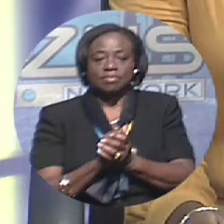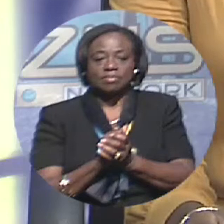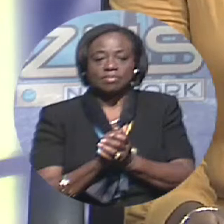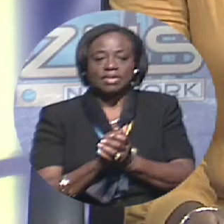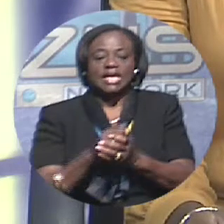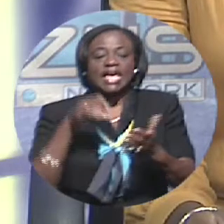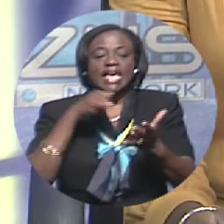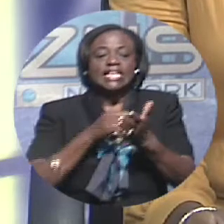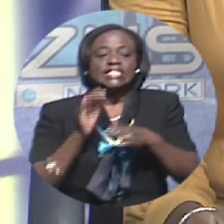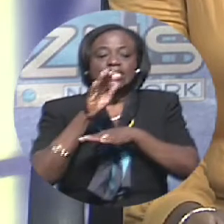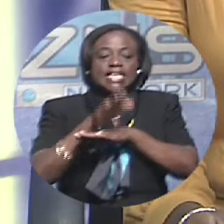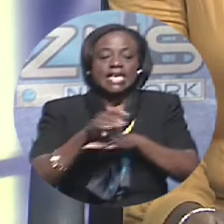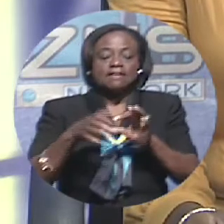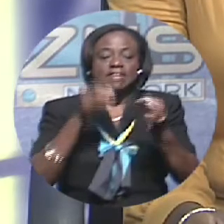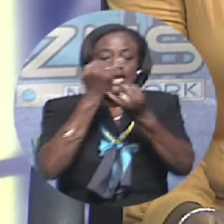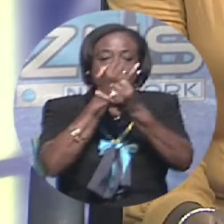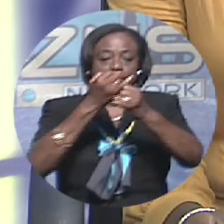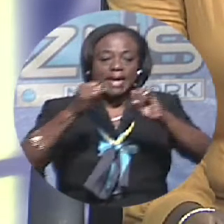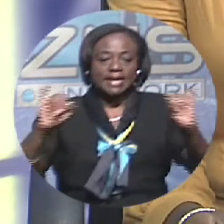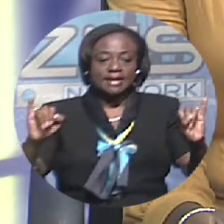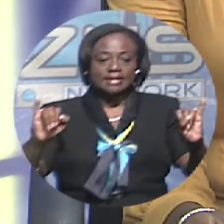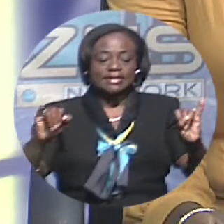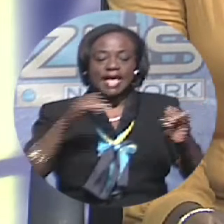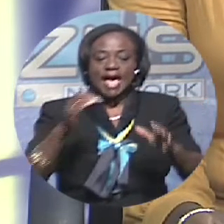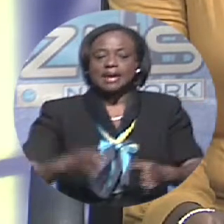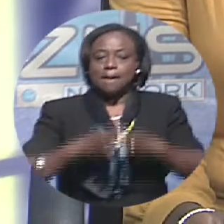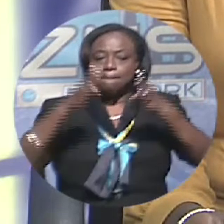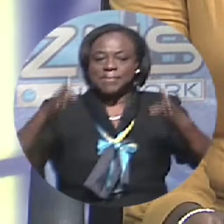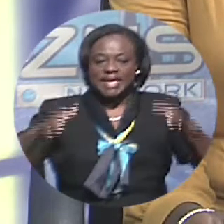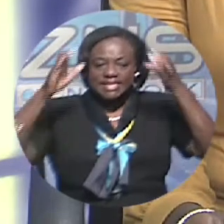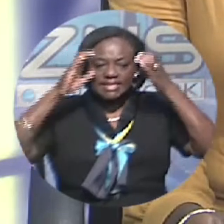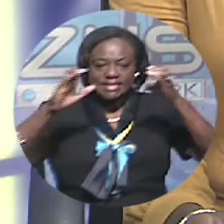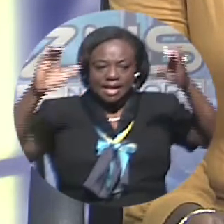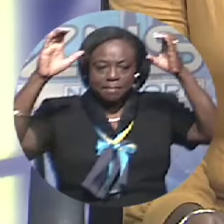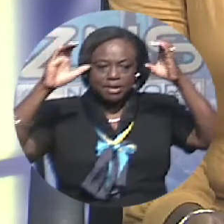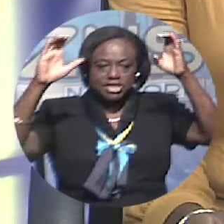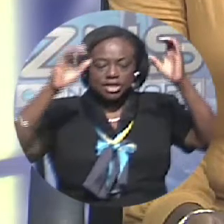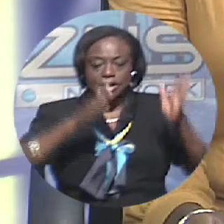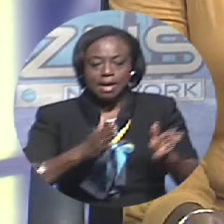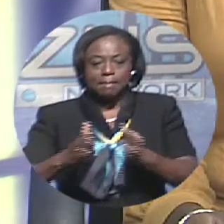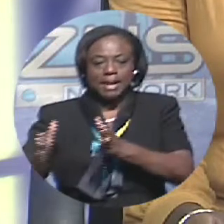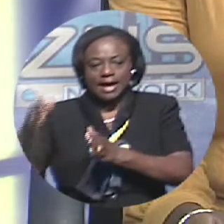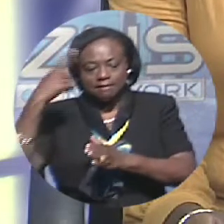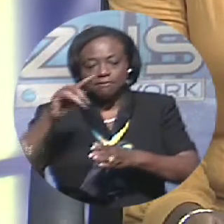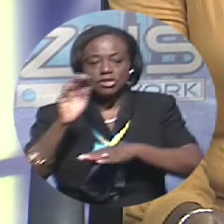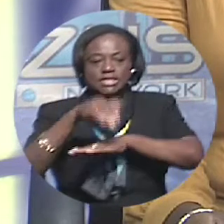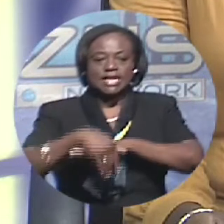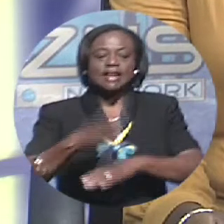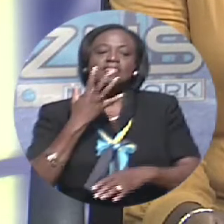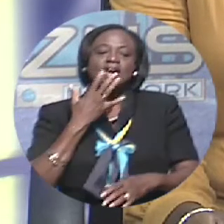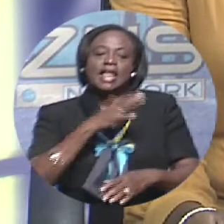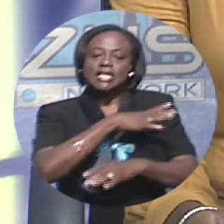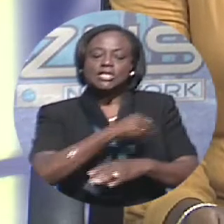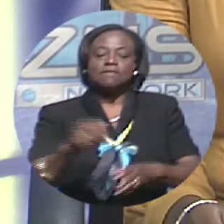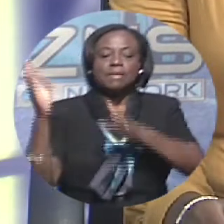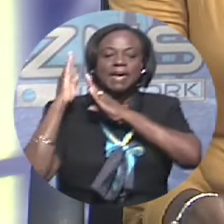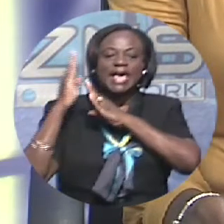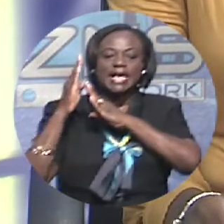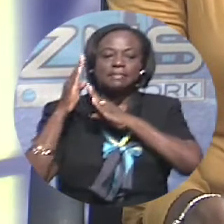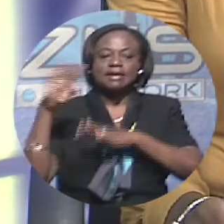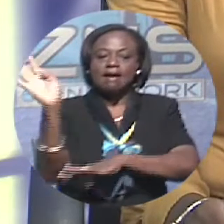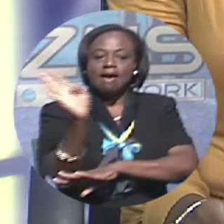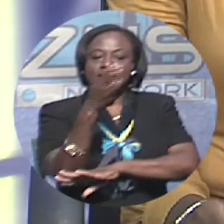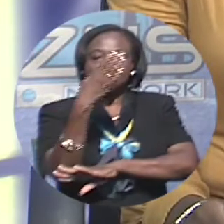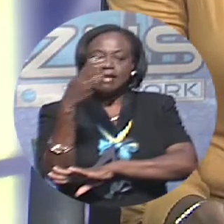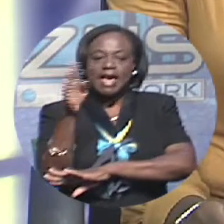It's the eve of the country's independence, and a grand celebration is being planned for tonight. The colors of the Bahamian flag will be adorned on Clifford Park